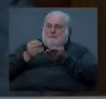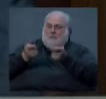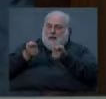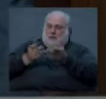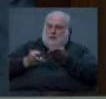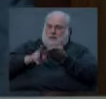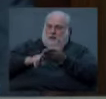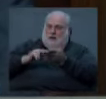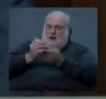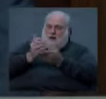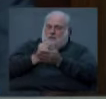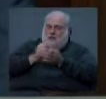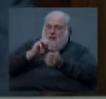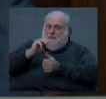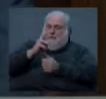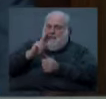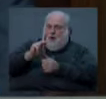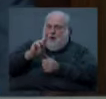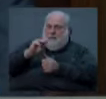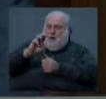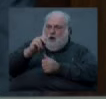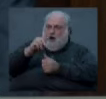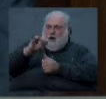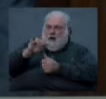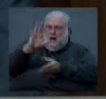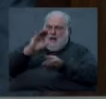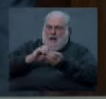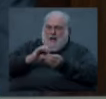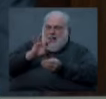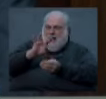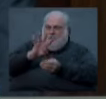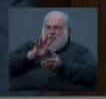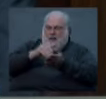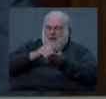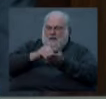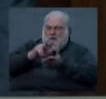enter into a contract with Mark McClarty Ford in the total amount of